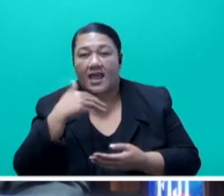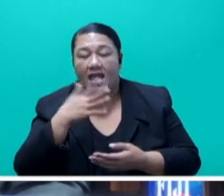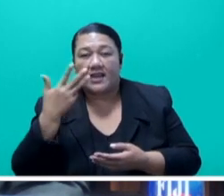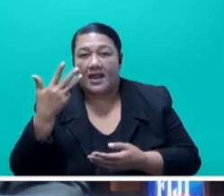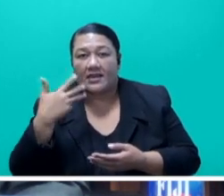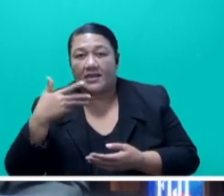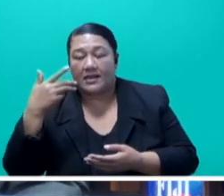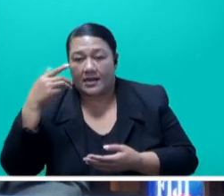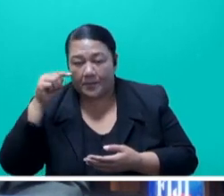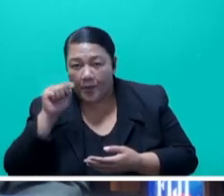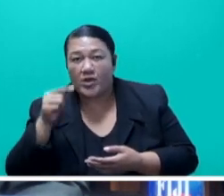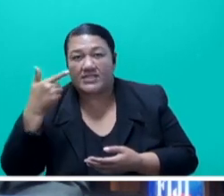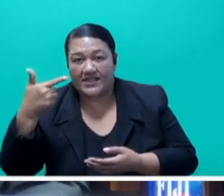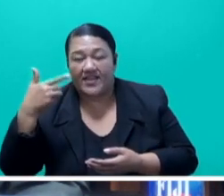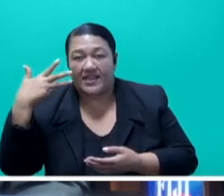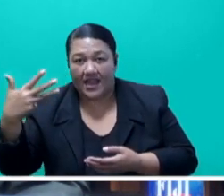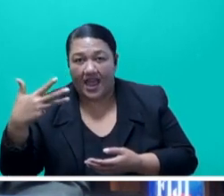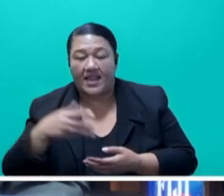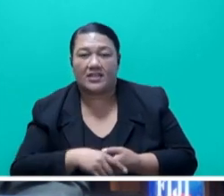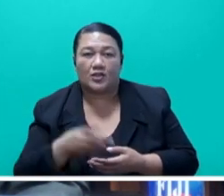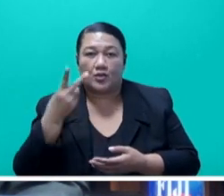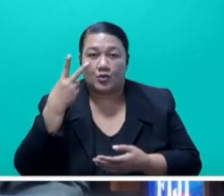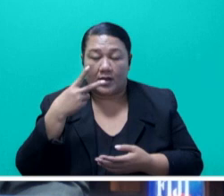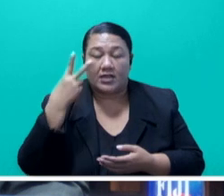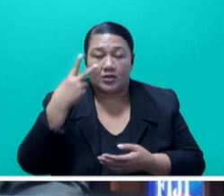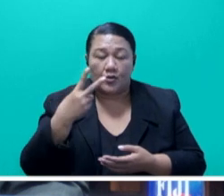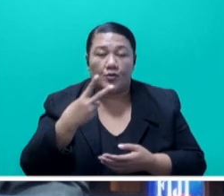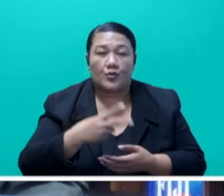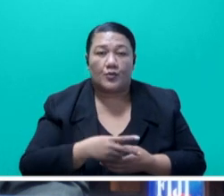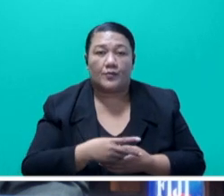$4,019,929.79, and in 2022, Mr. Speaker, sir,